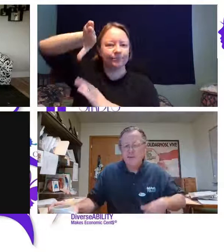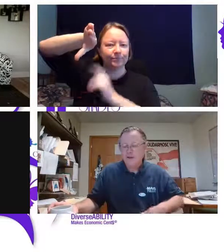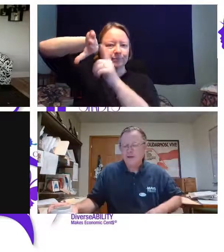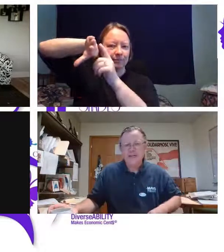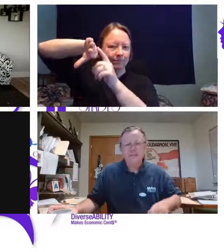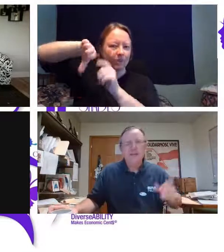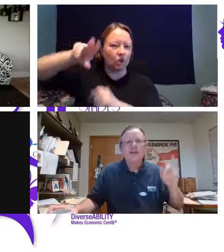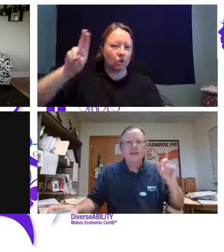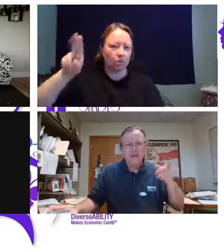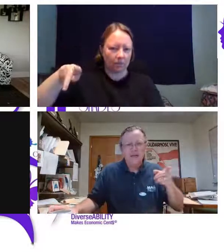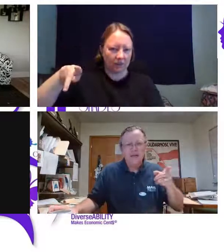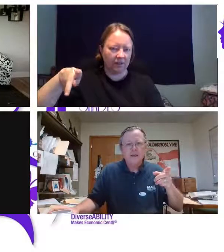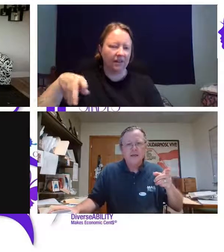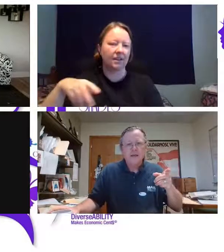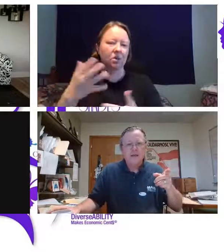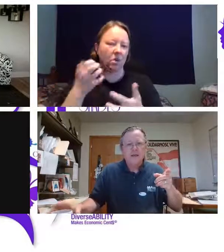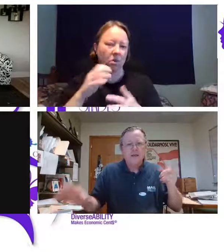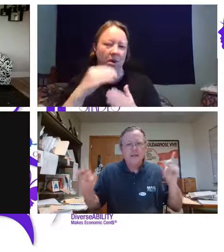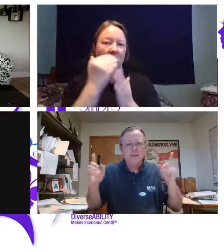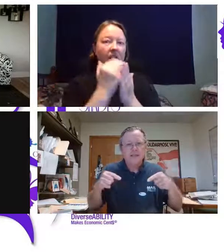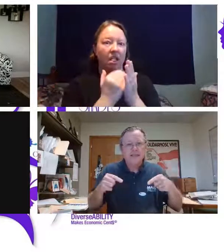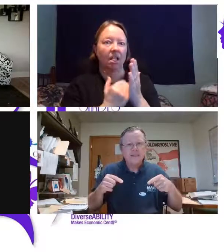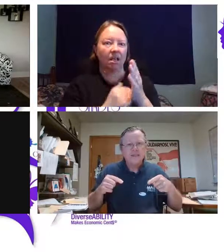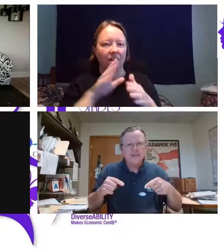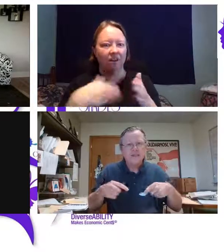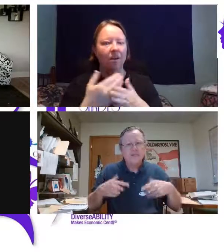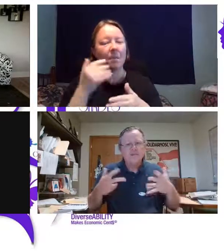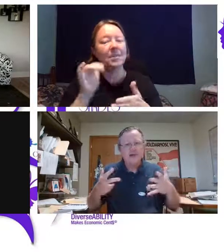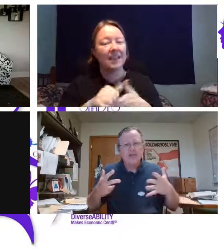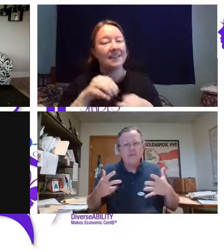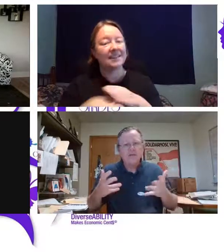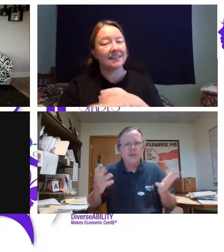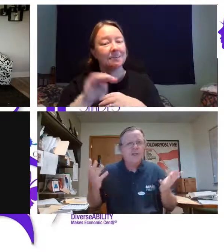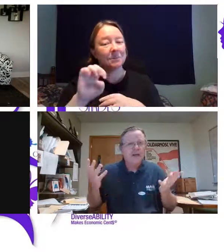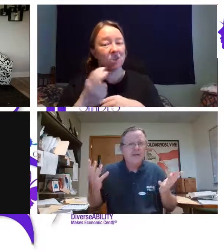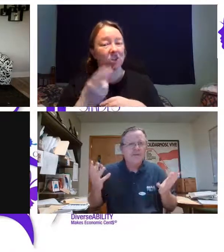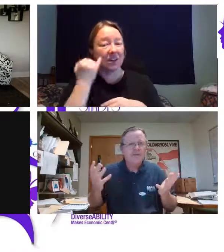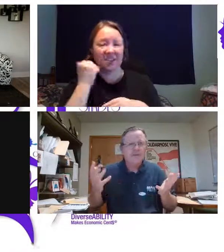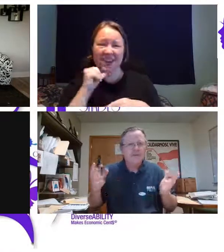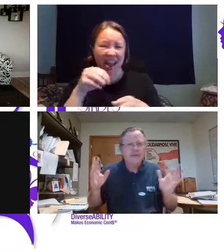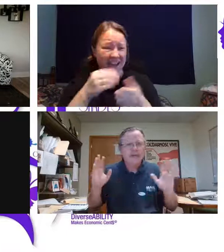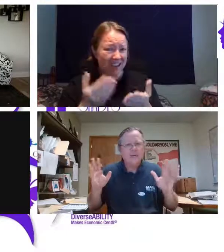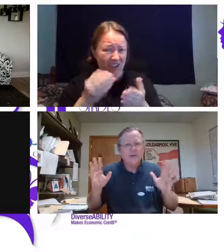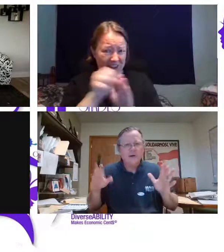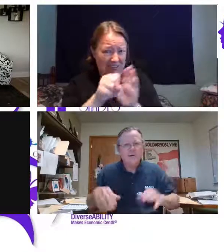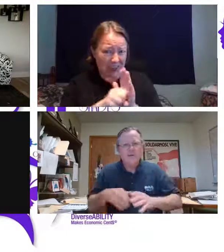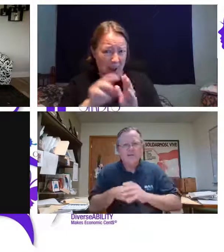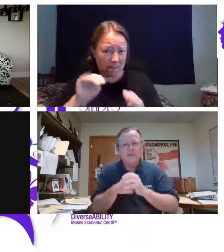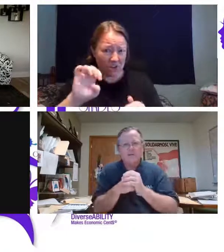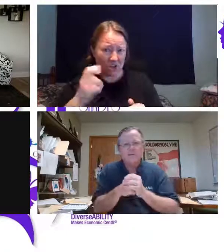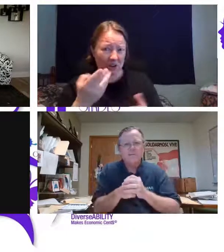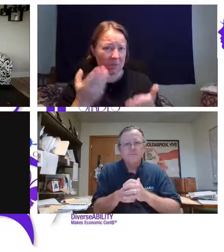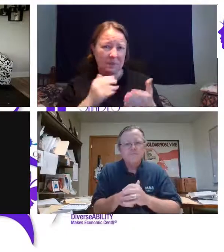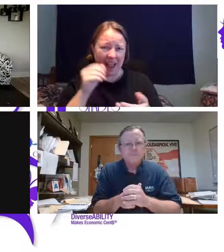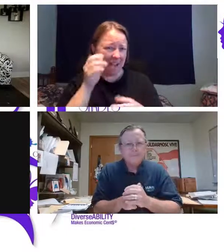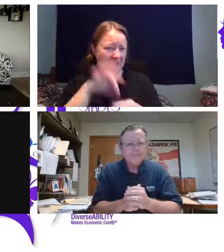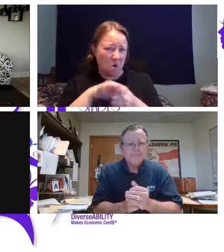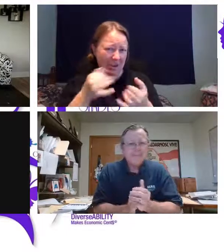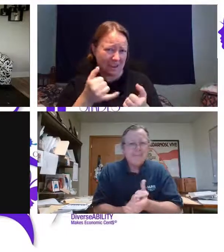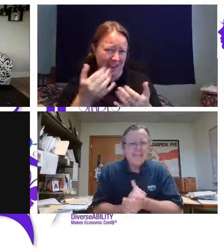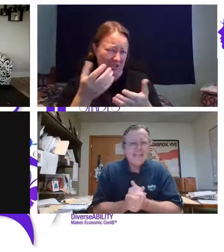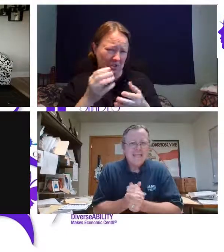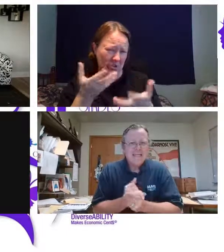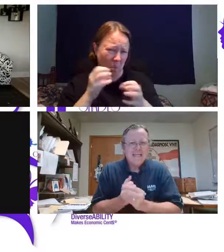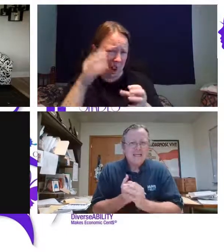don't want to give you the whole list. But that's in Michigan. If you're not in Michigan, you might not be voting today, so we don't want to confuse you.